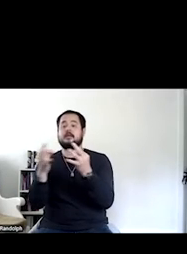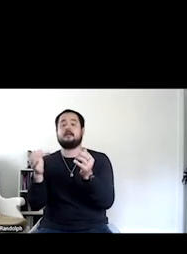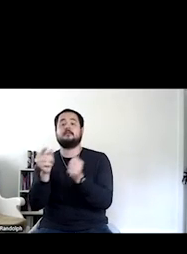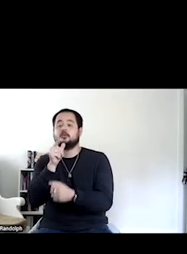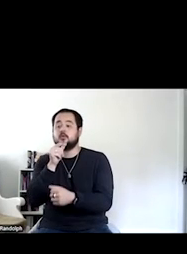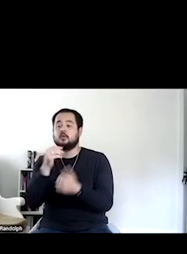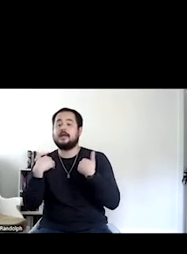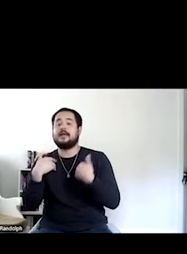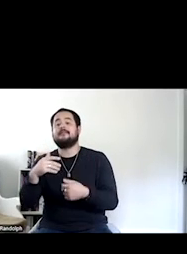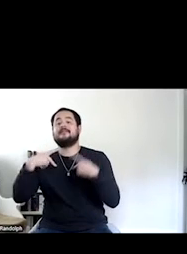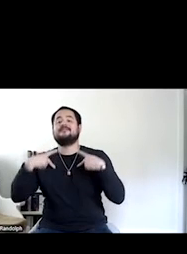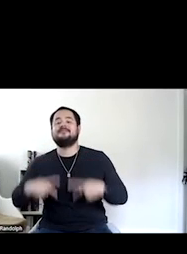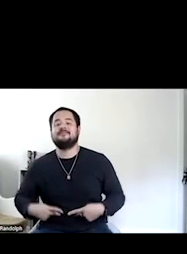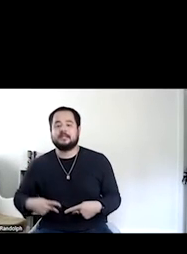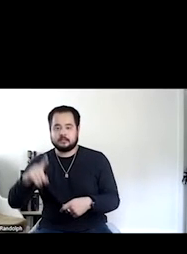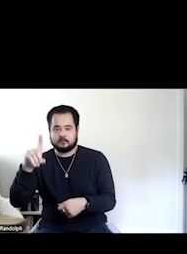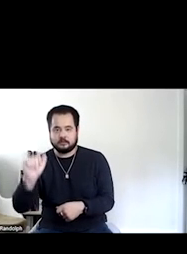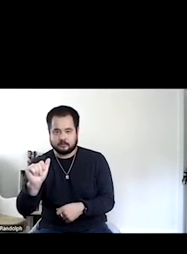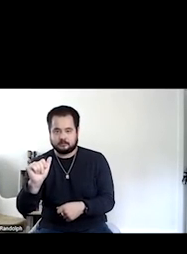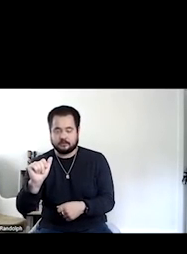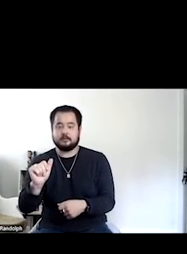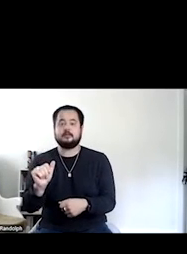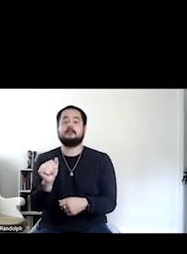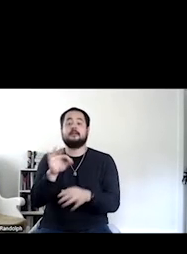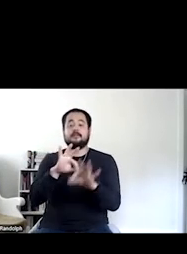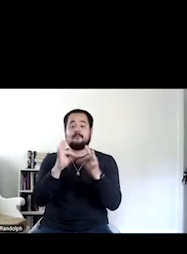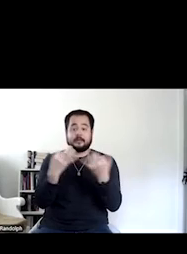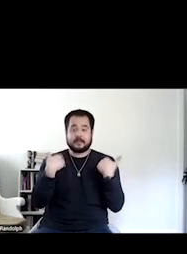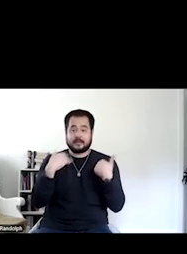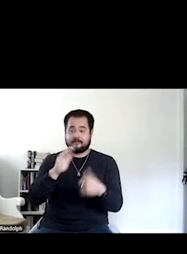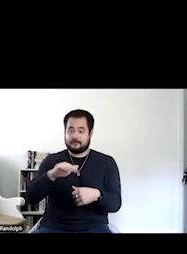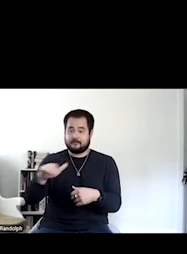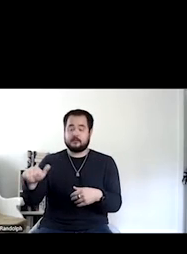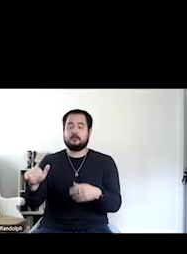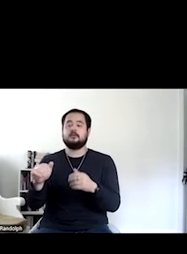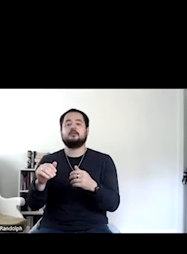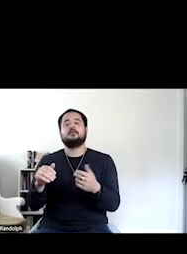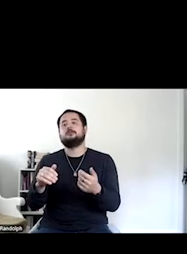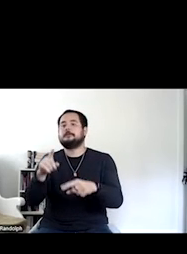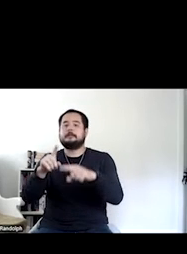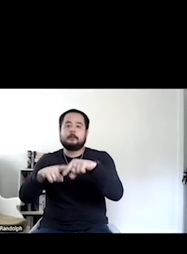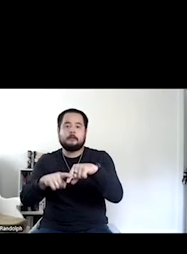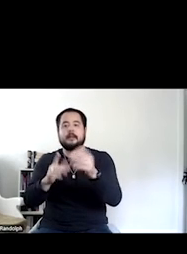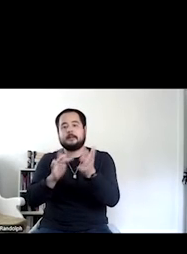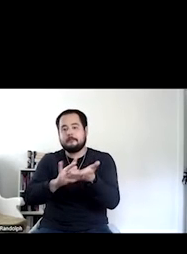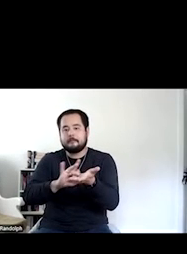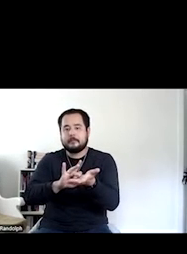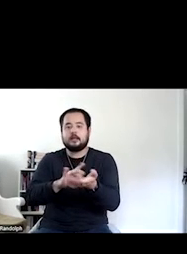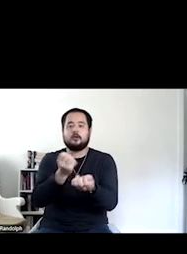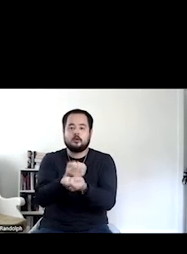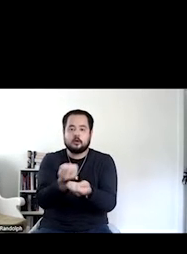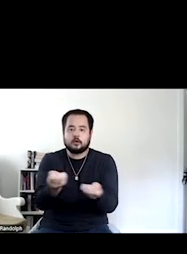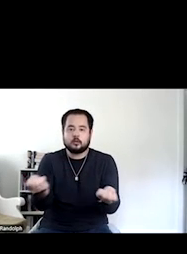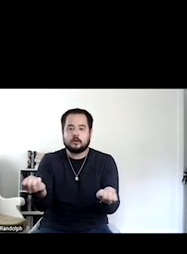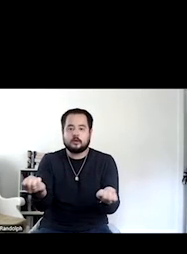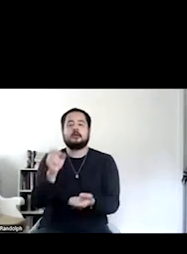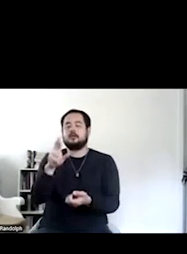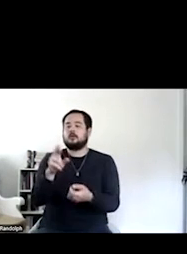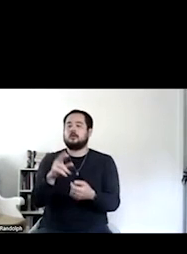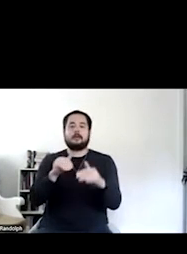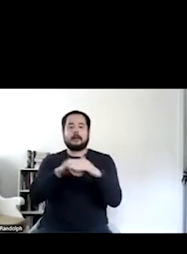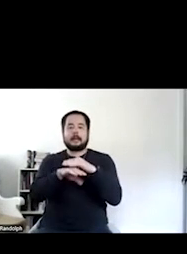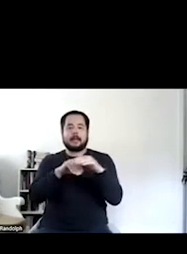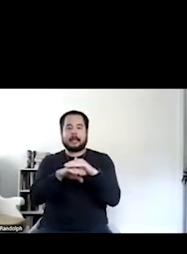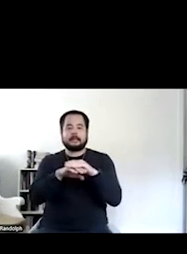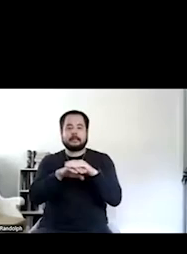physical disabilities, which is to say families who have children who rely on durable medical equipment or who have access and mobility challenges. And you can see here